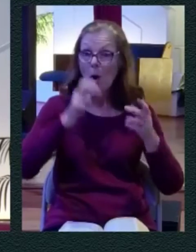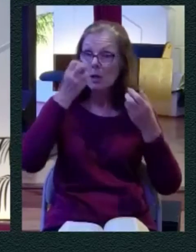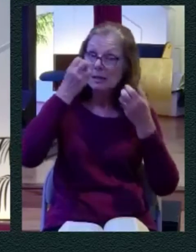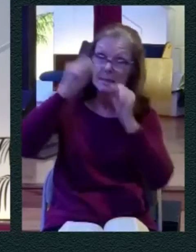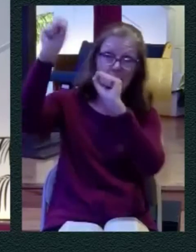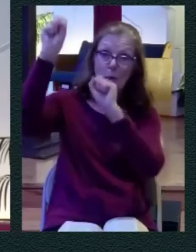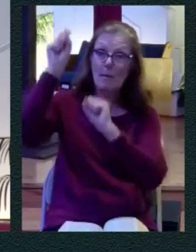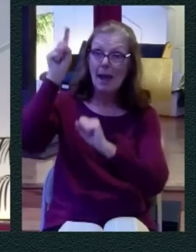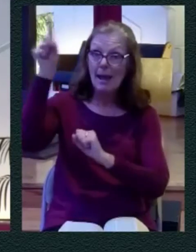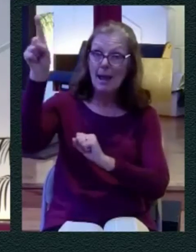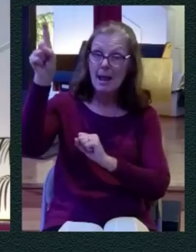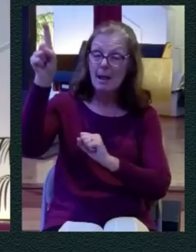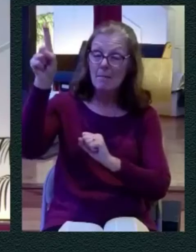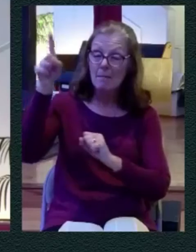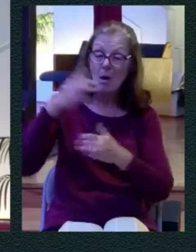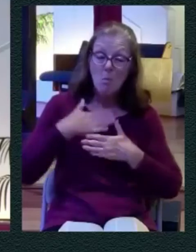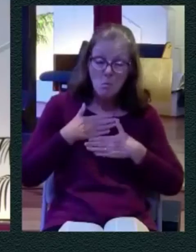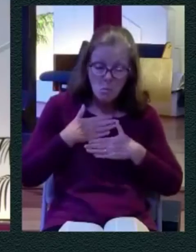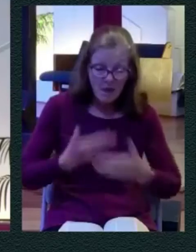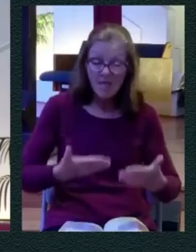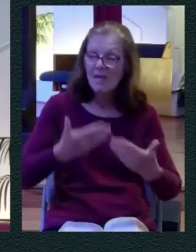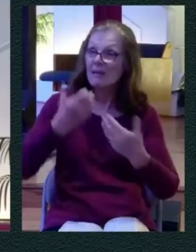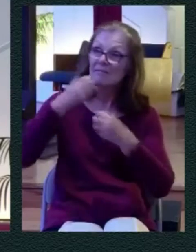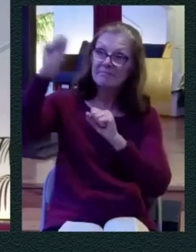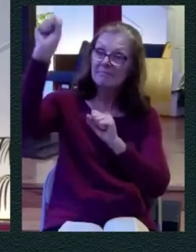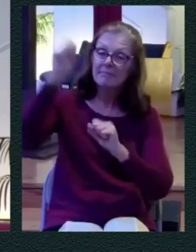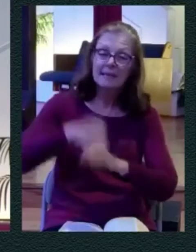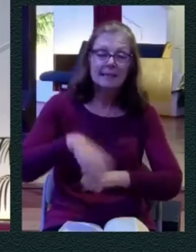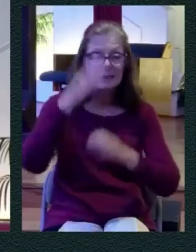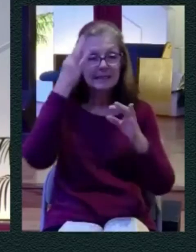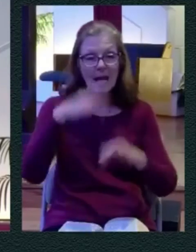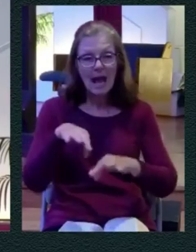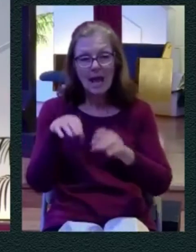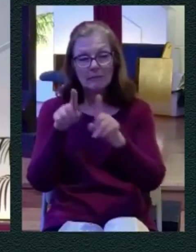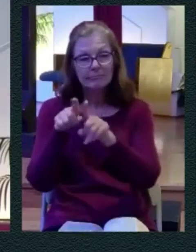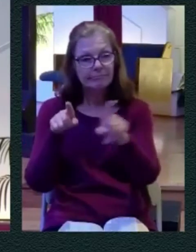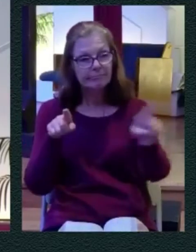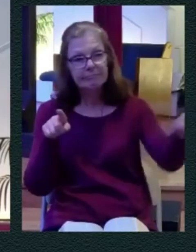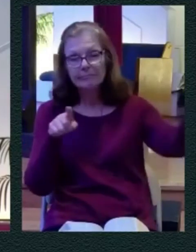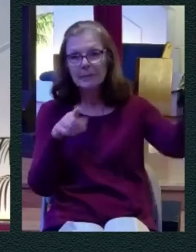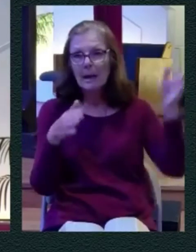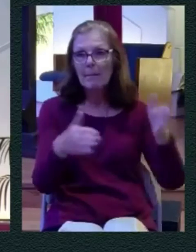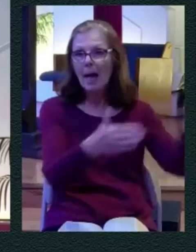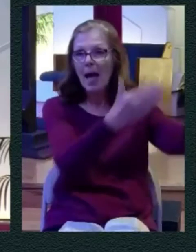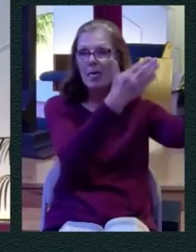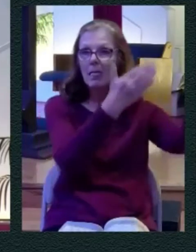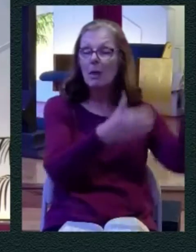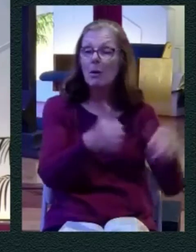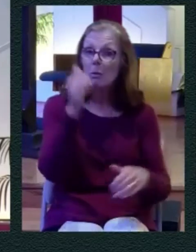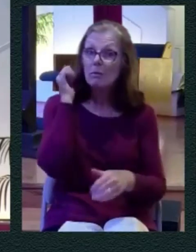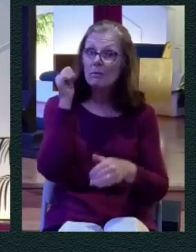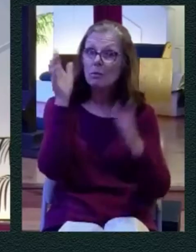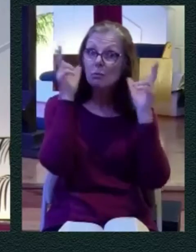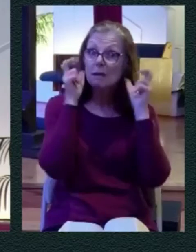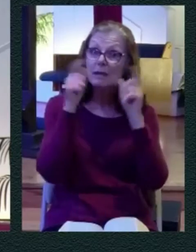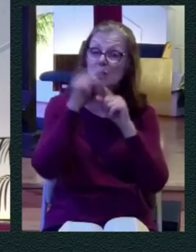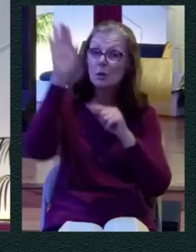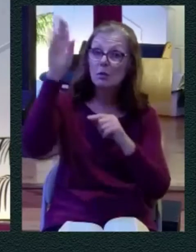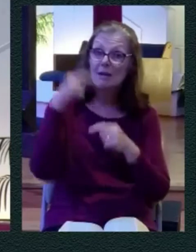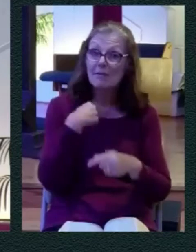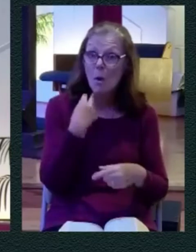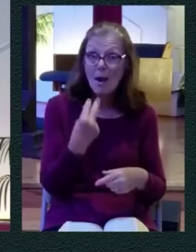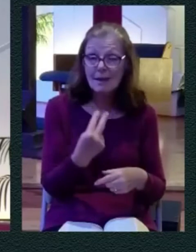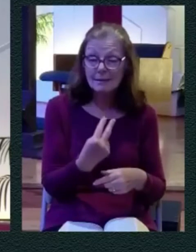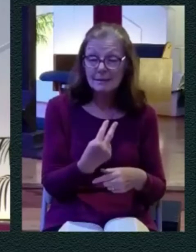willfully rebel, choose another path, refuse to listen to His voice.